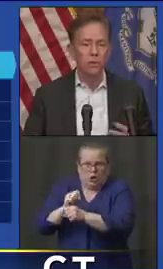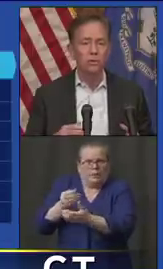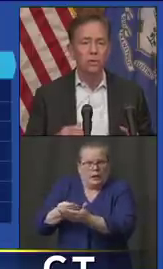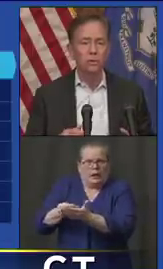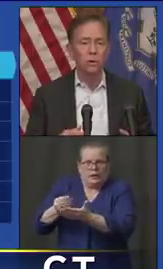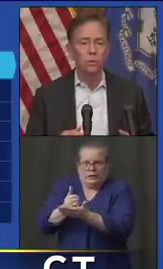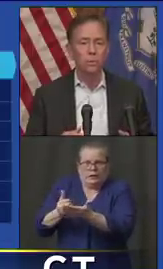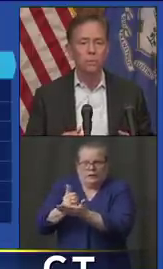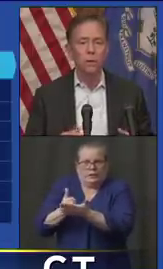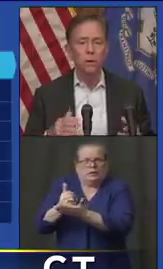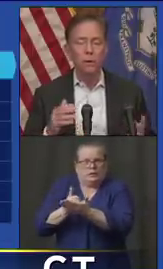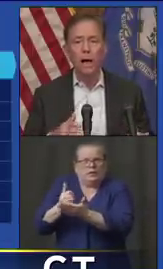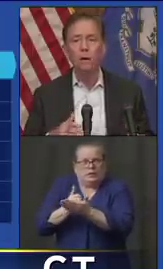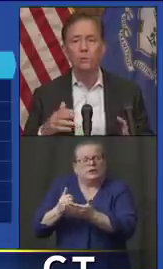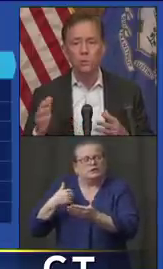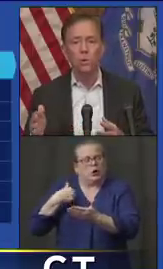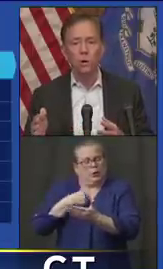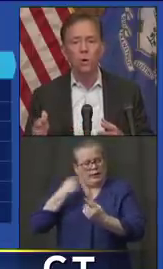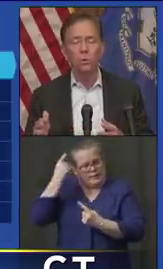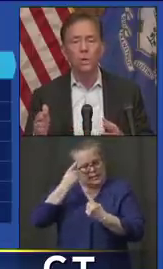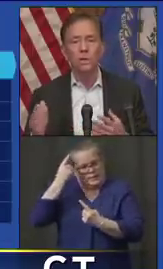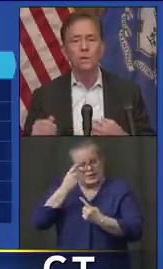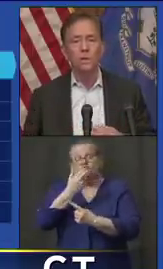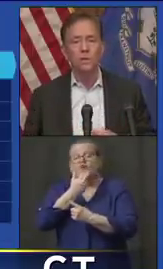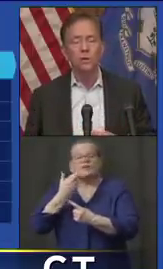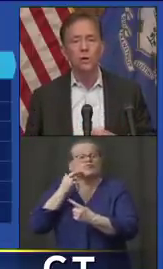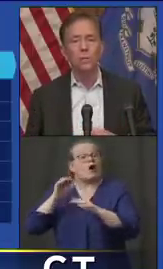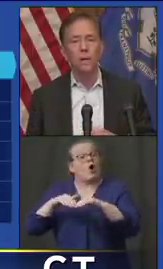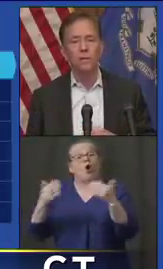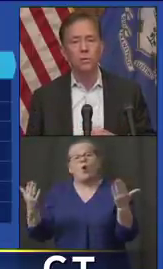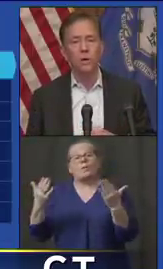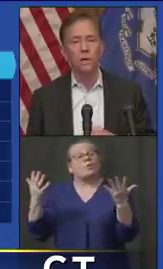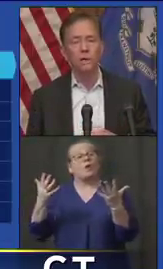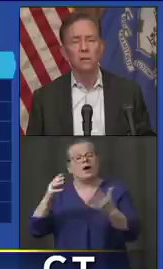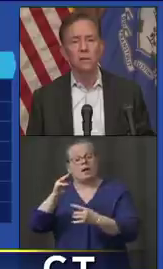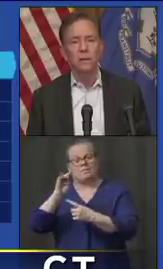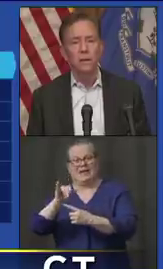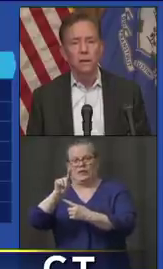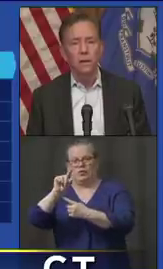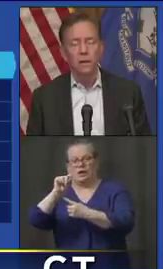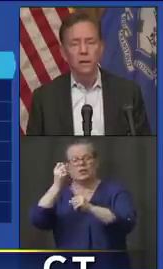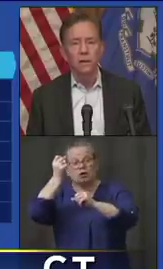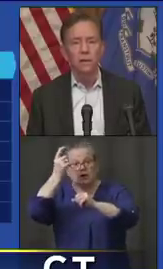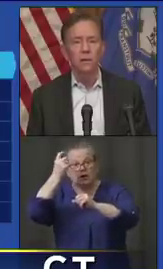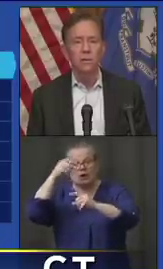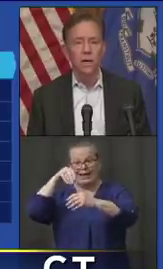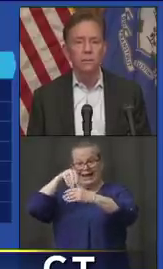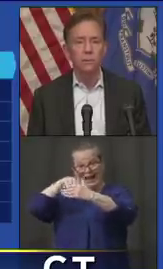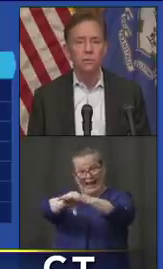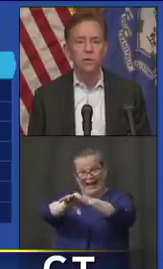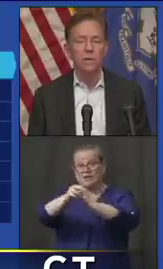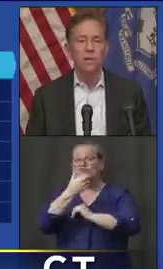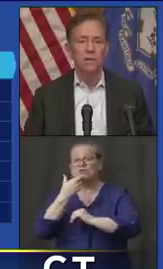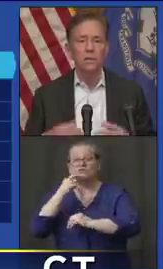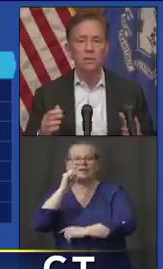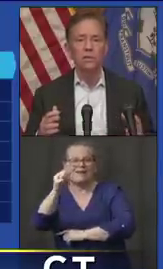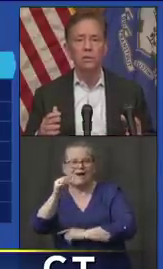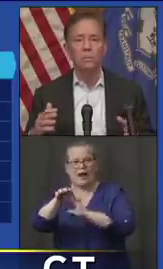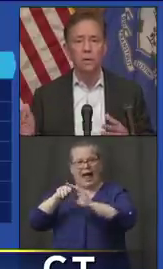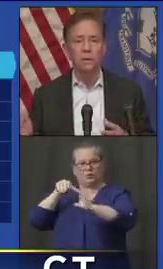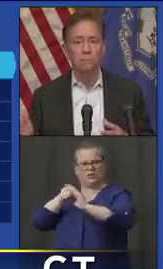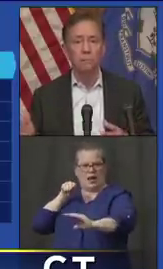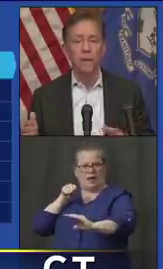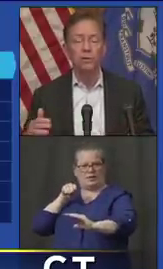allowing restaurants to open outdoor only starting May 20th. And, as Albert would tell you, that's